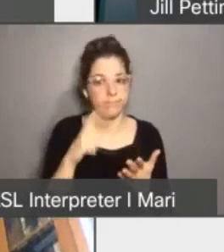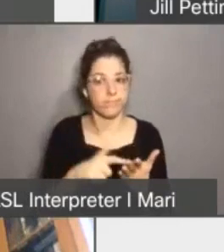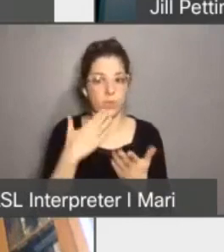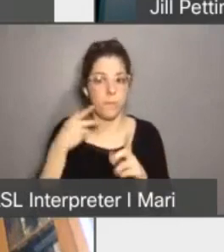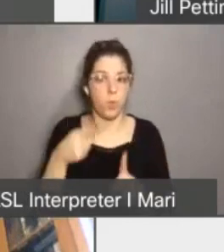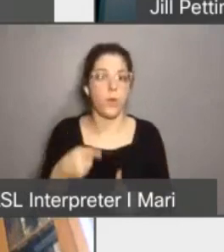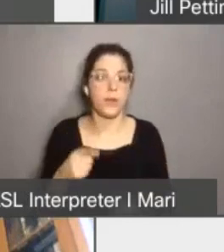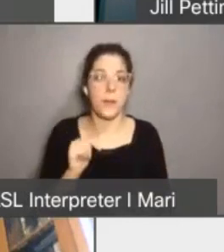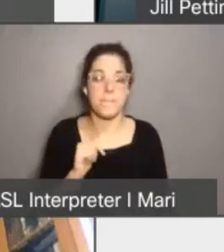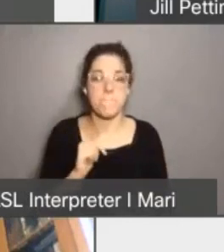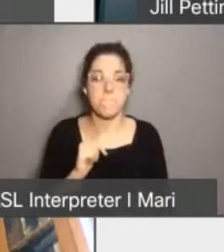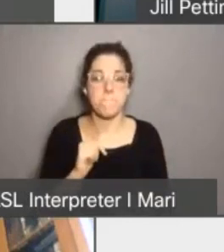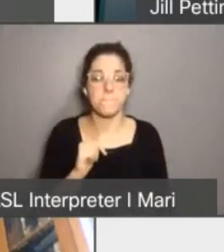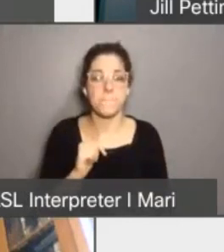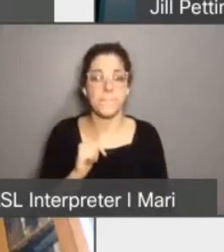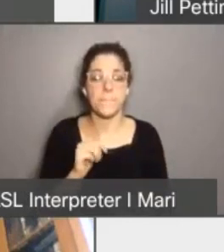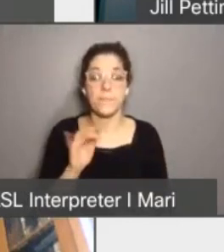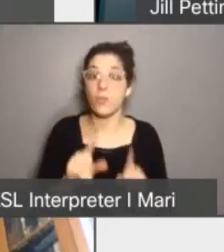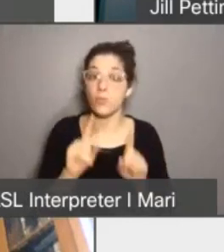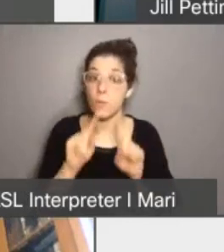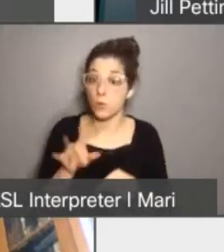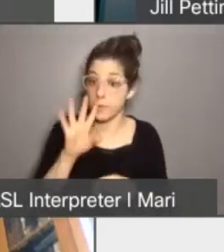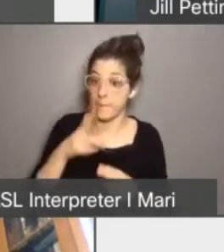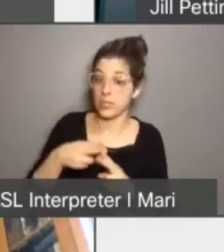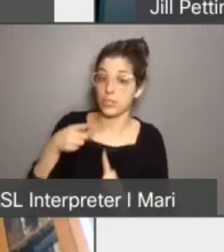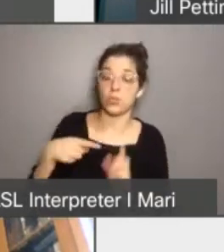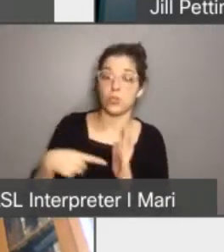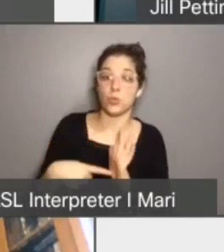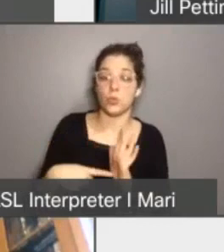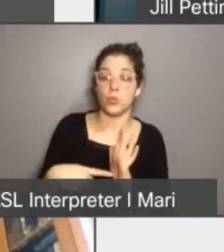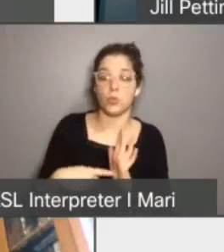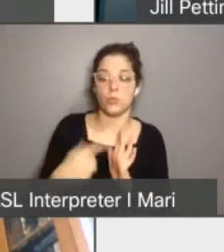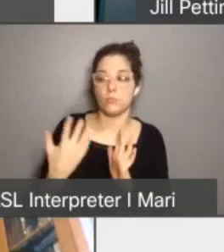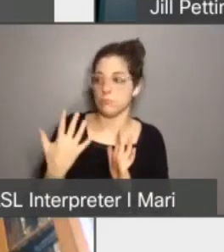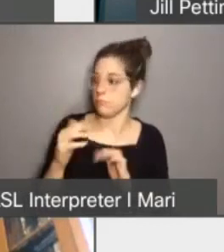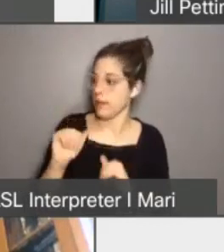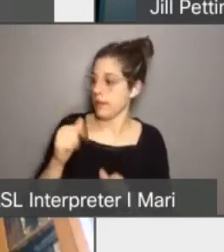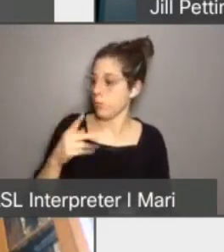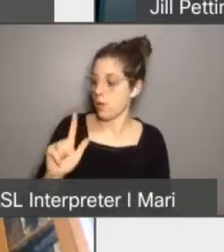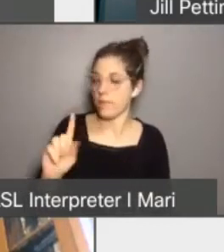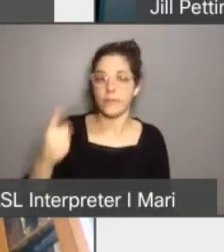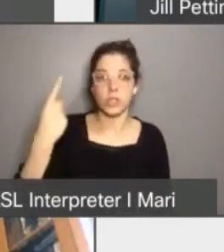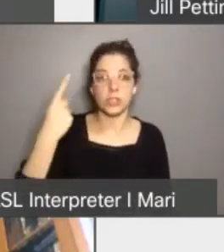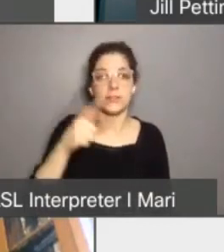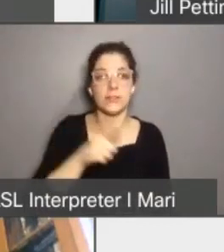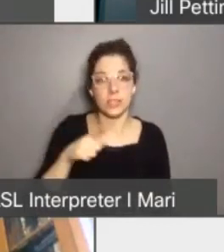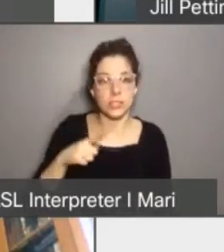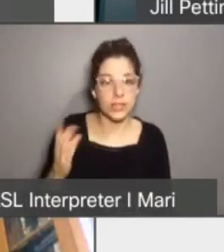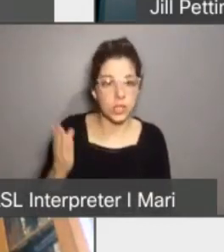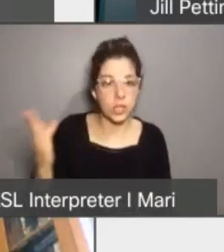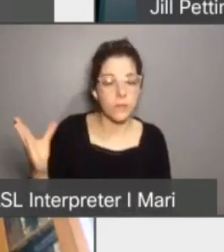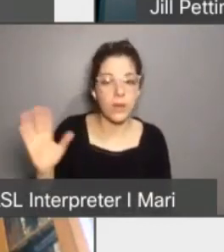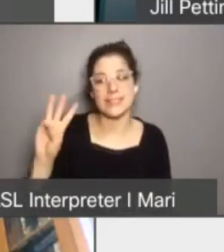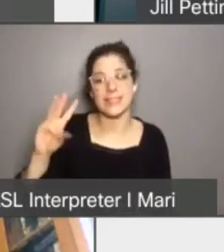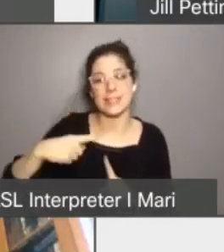point. So that report, as you mentioned, was due April 1st to the legislature. So it's about 6